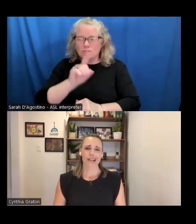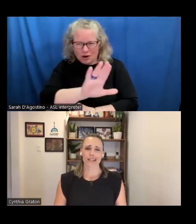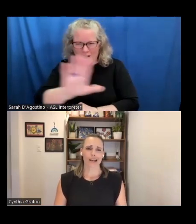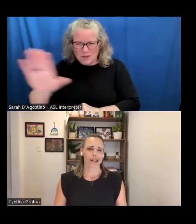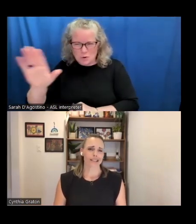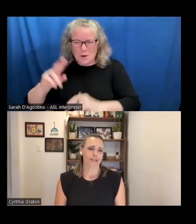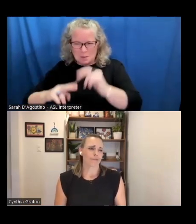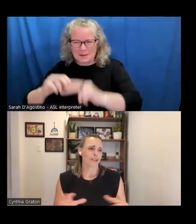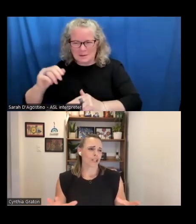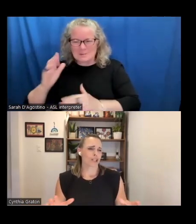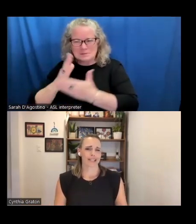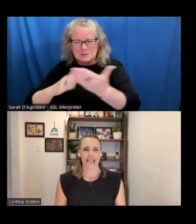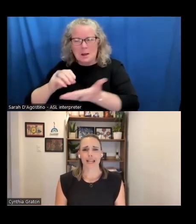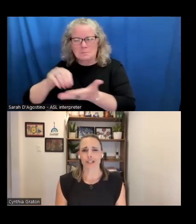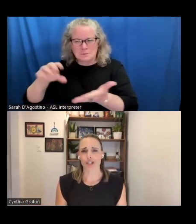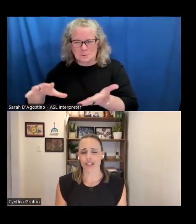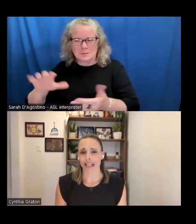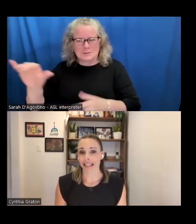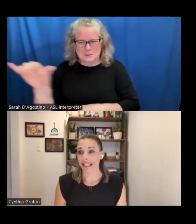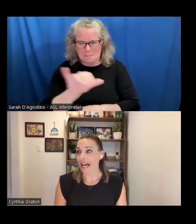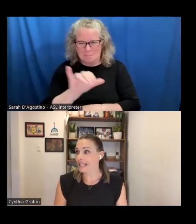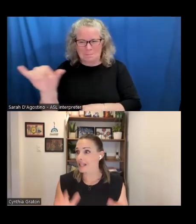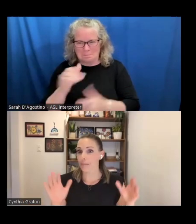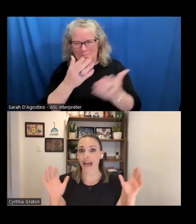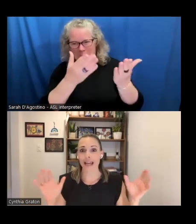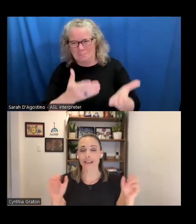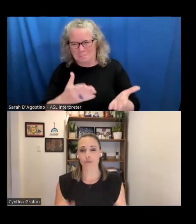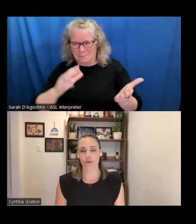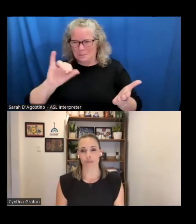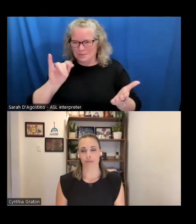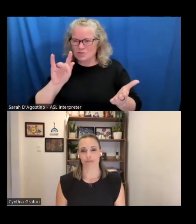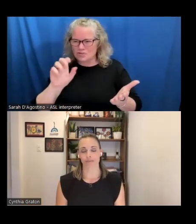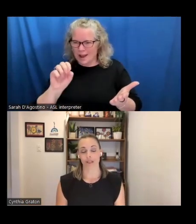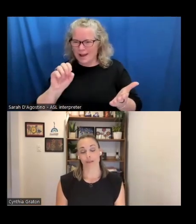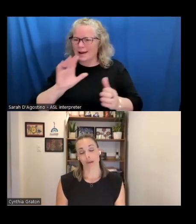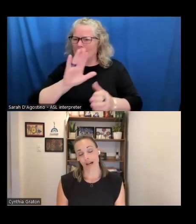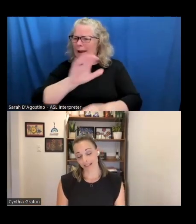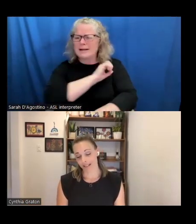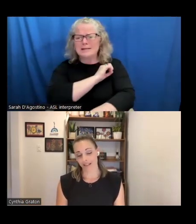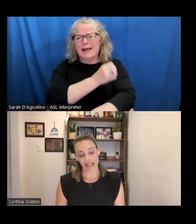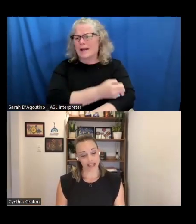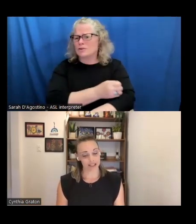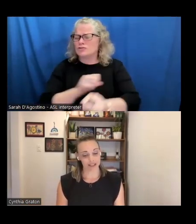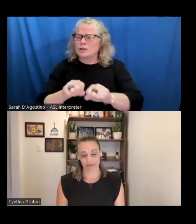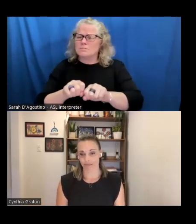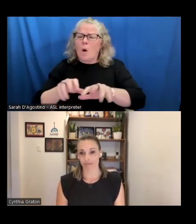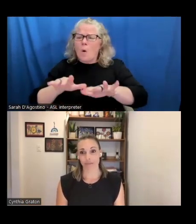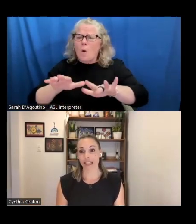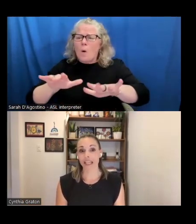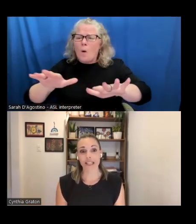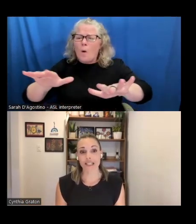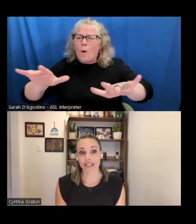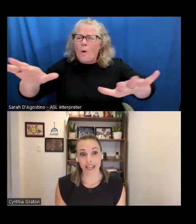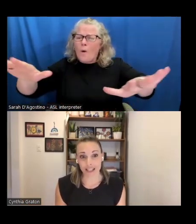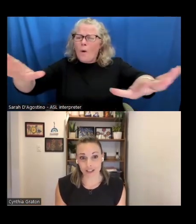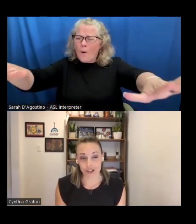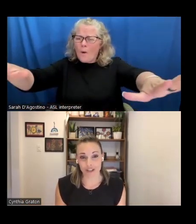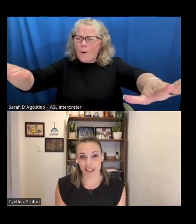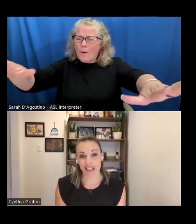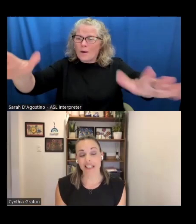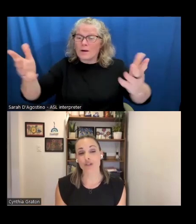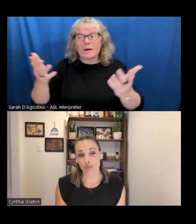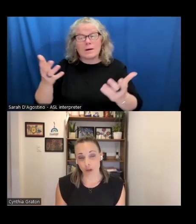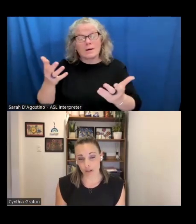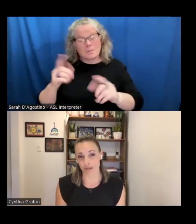So Jake's got an infectious energy that lights up any room. But like many kids his